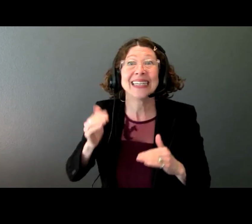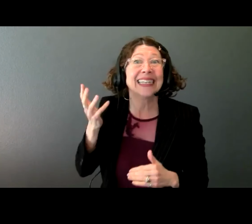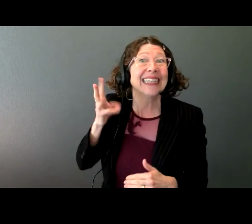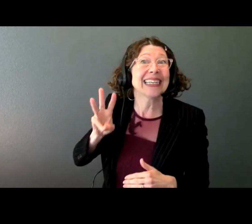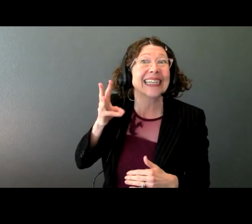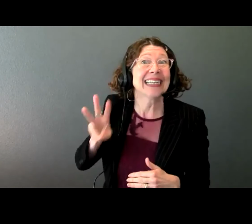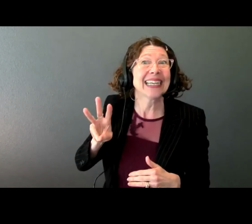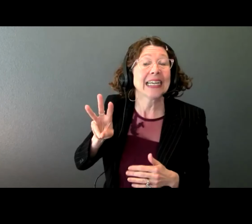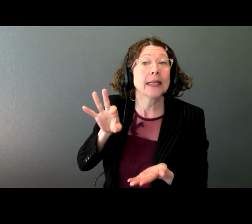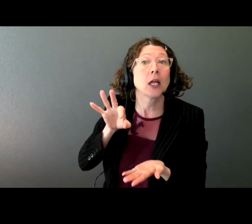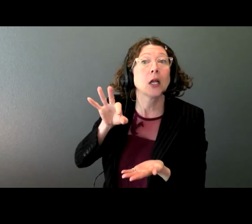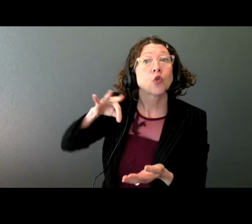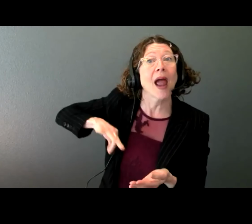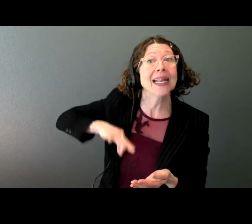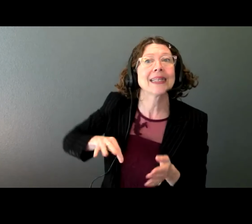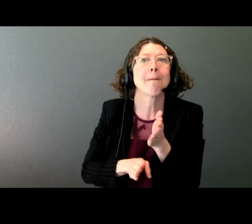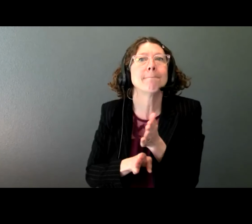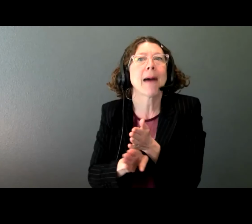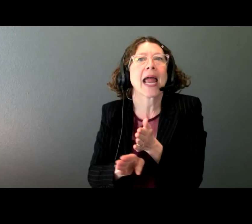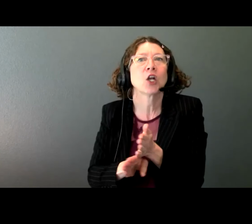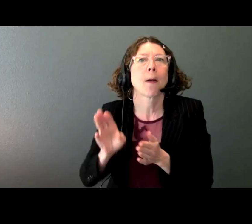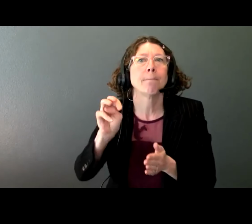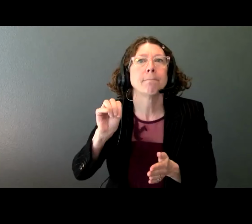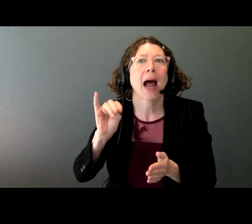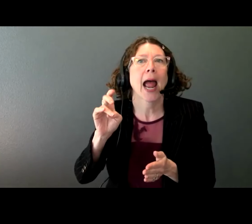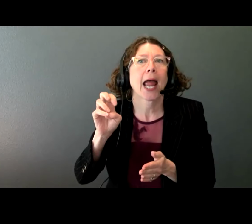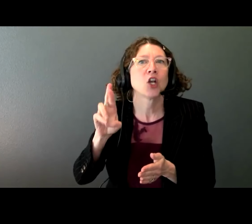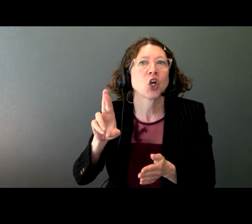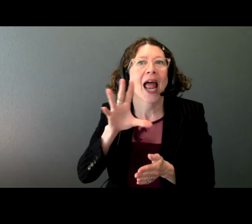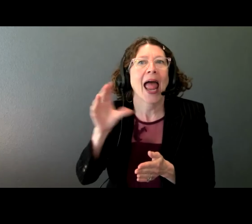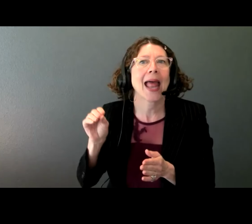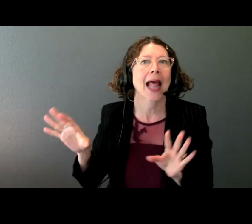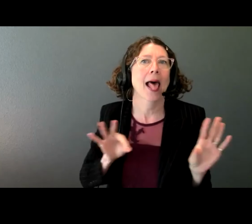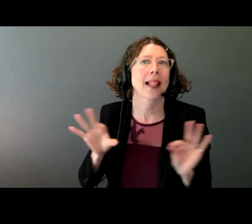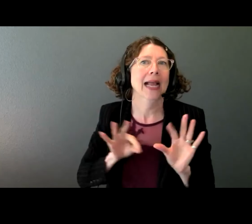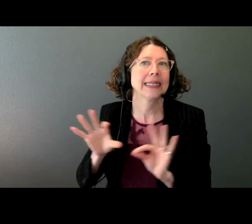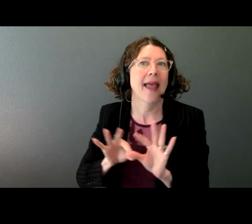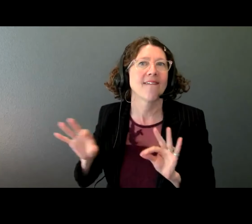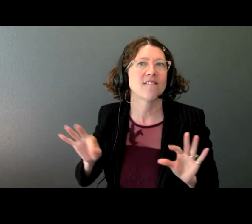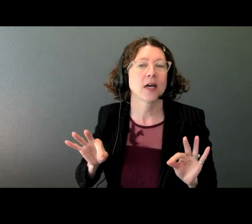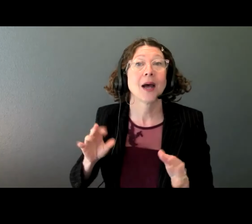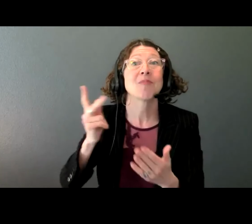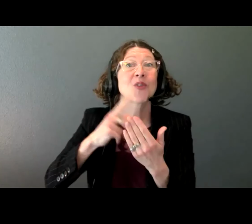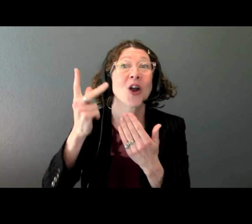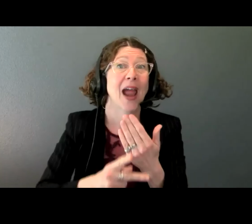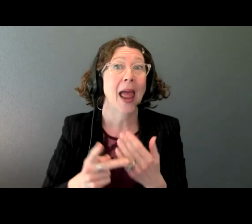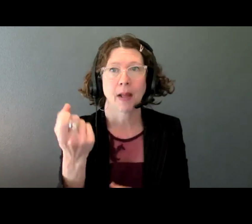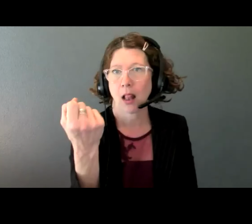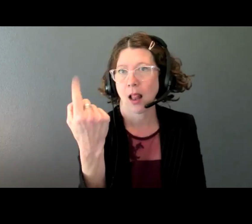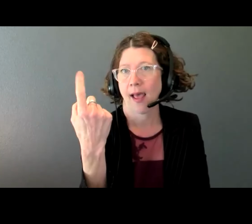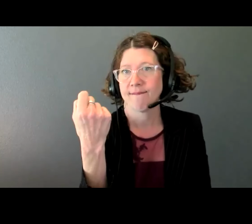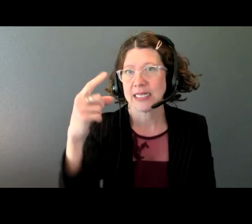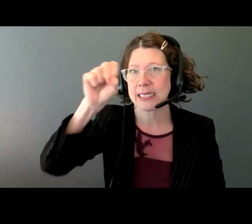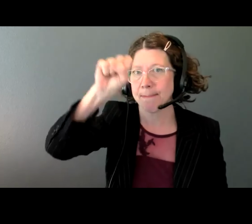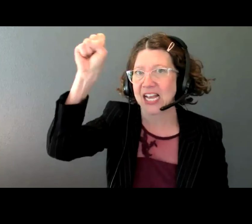as minor, concentration, and elective pieces. The program consists of 11 semesters,